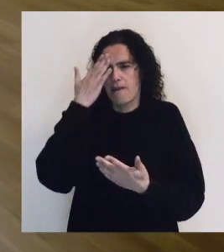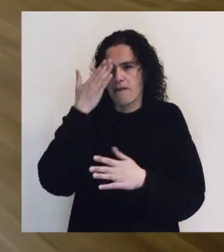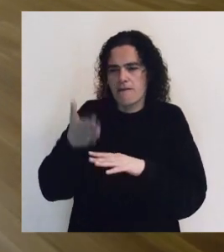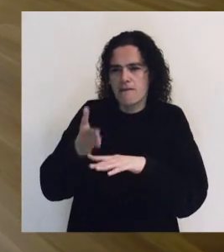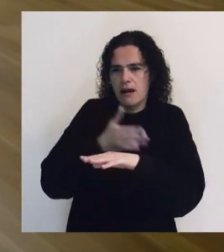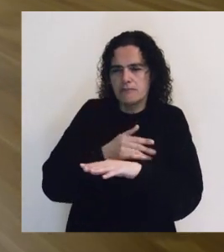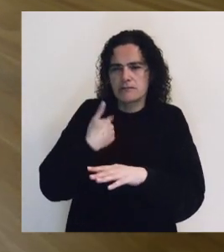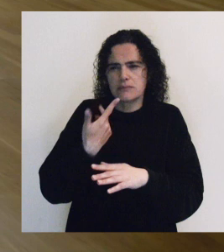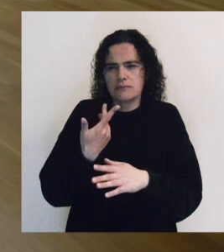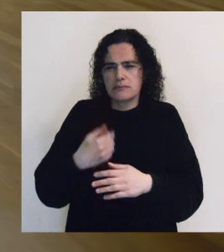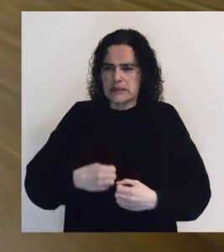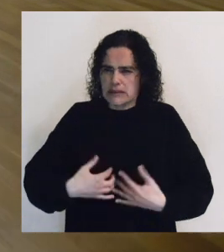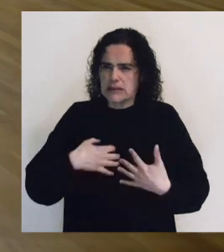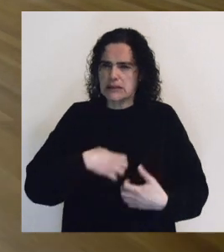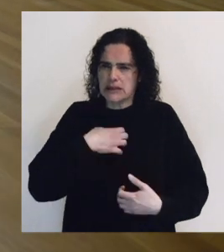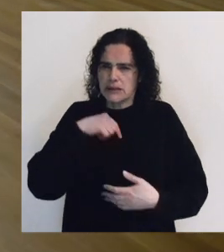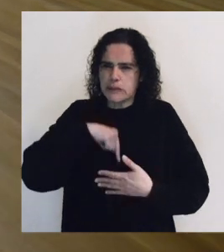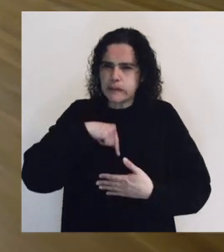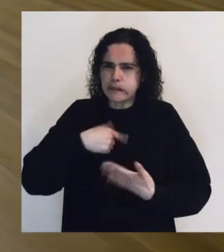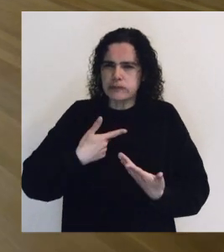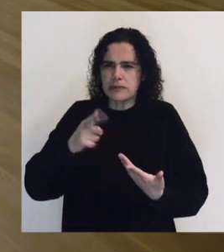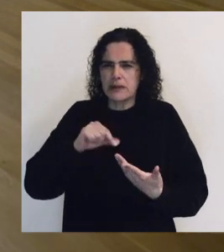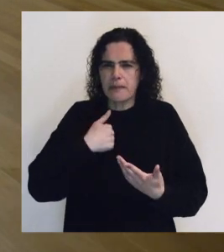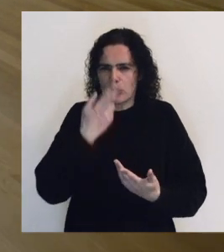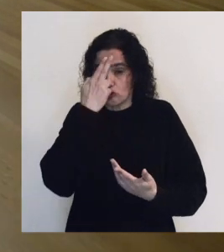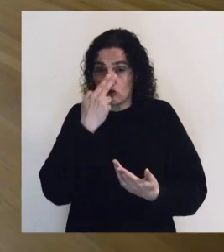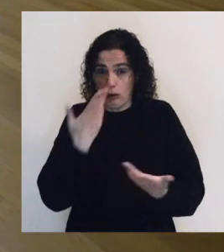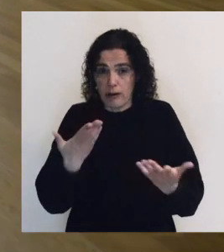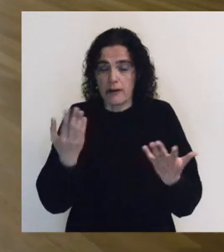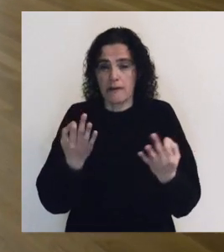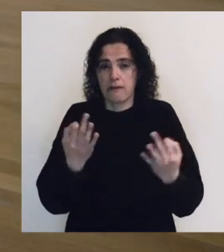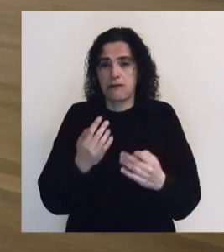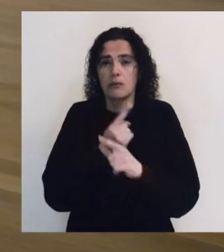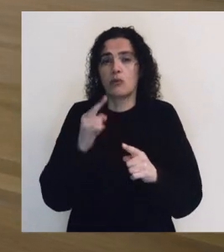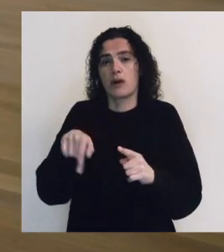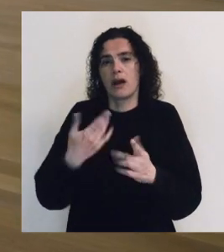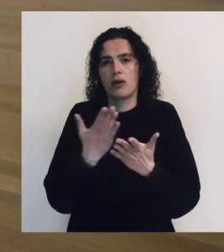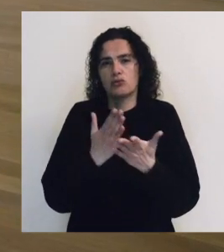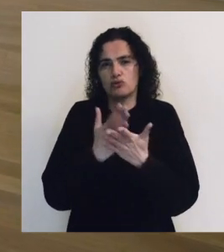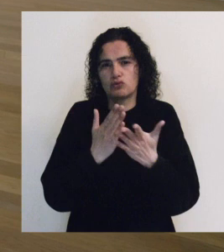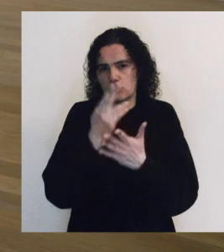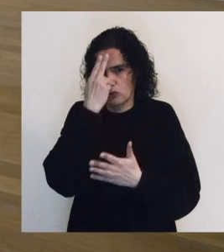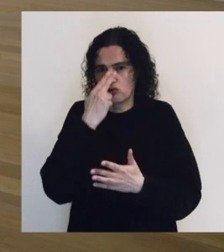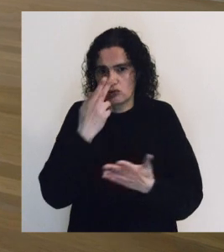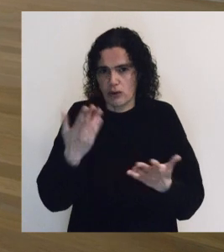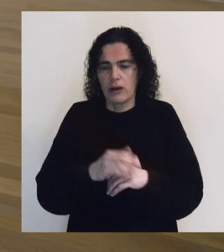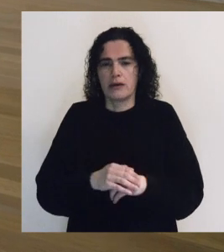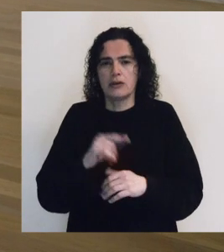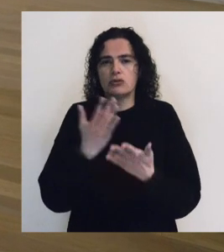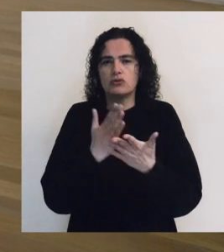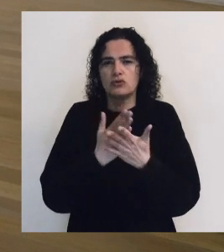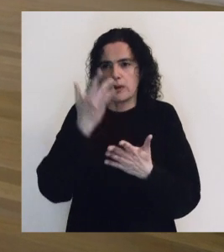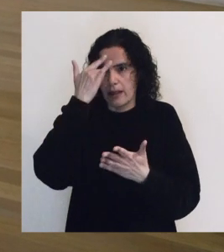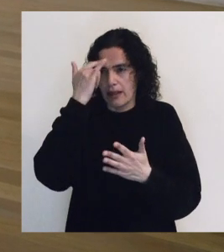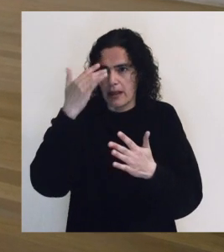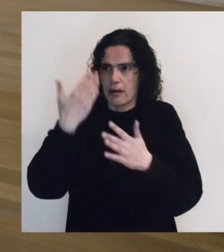perceived intuitively, but also historically, because he's a student of history, a student